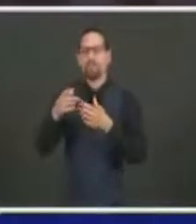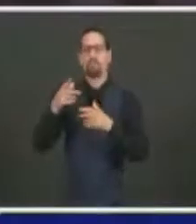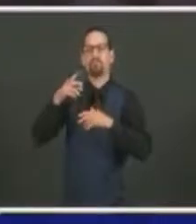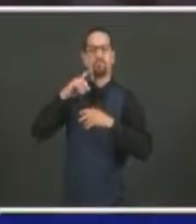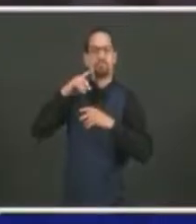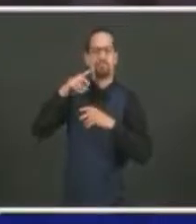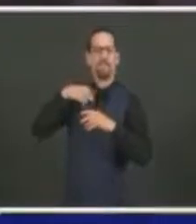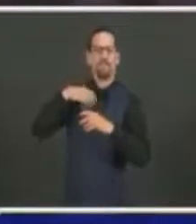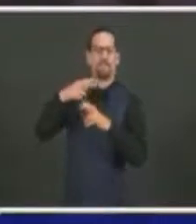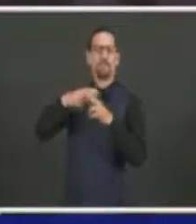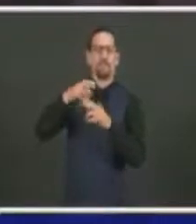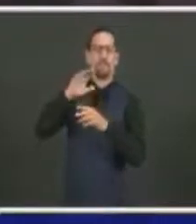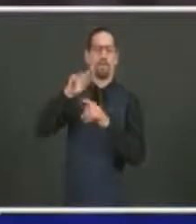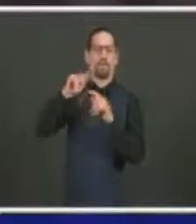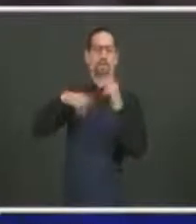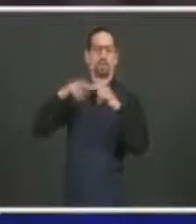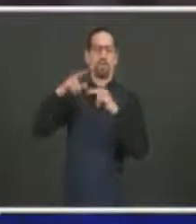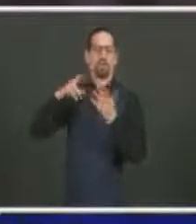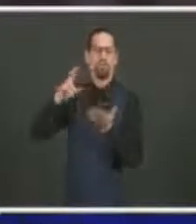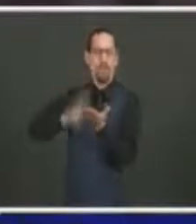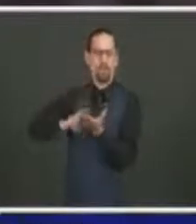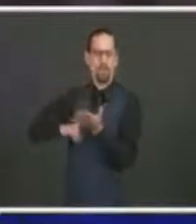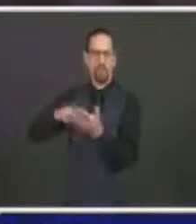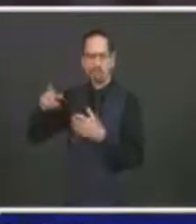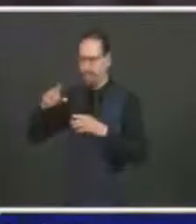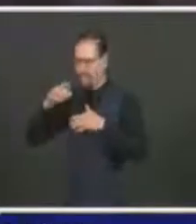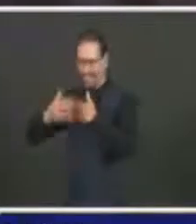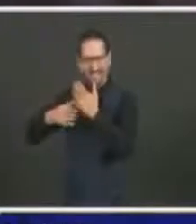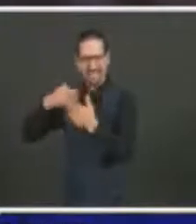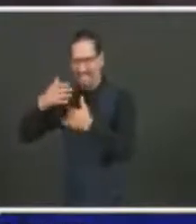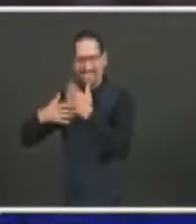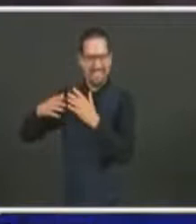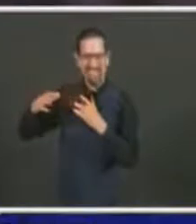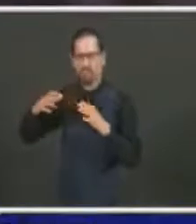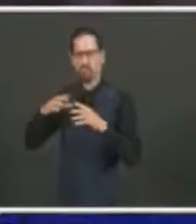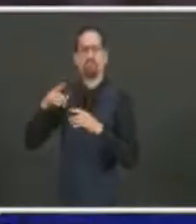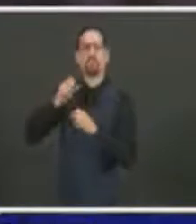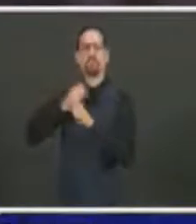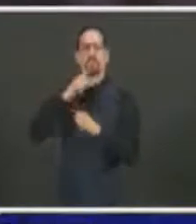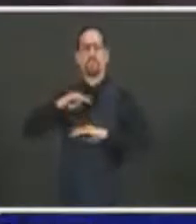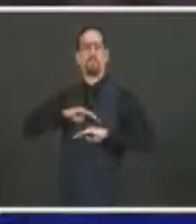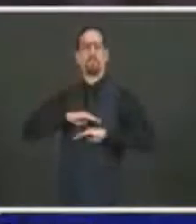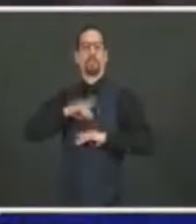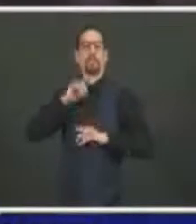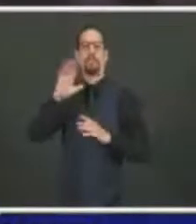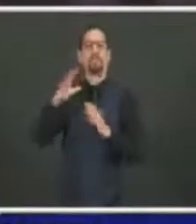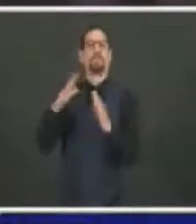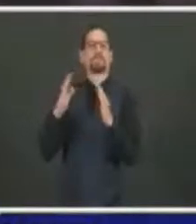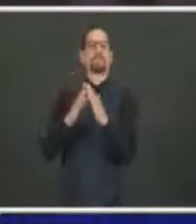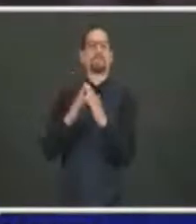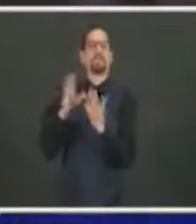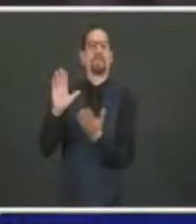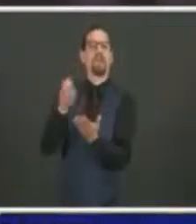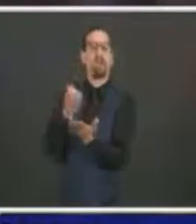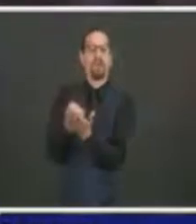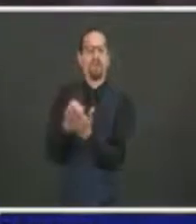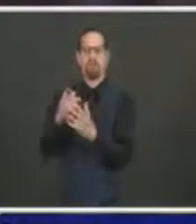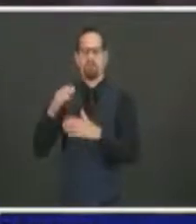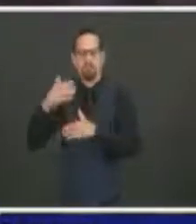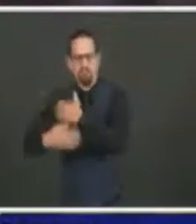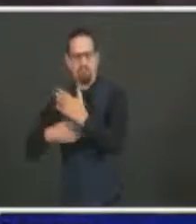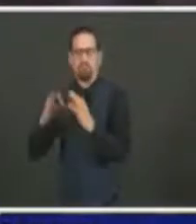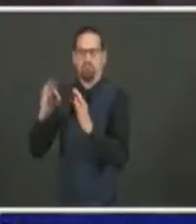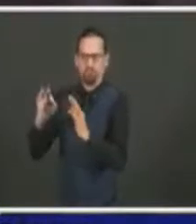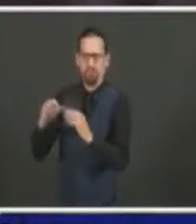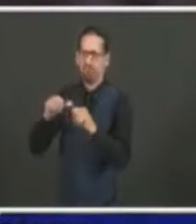diligence and fulfilling the municipal hurdles necessary to carry out their economic development project. It's been